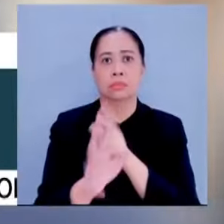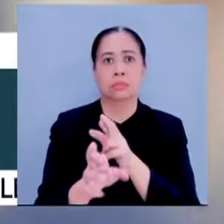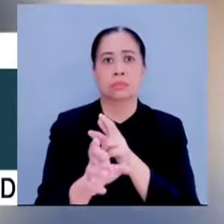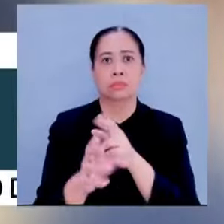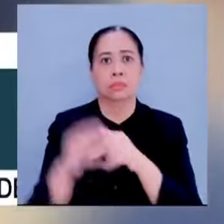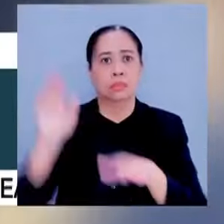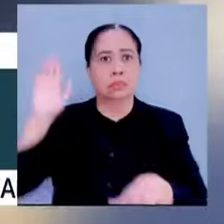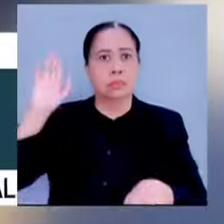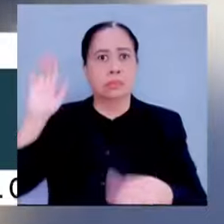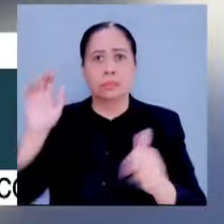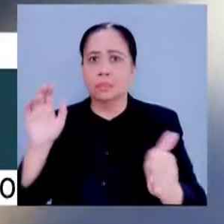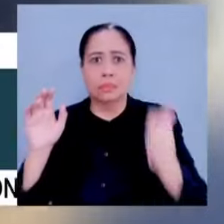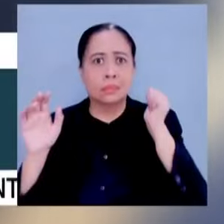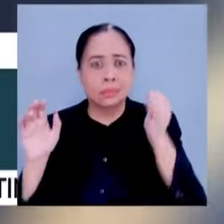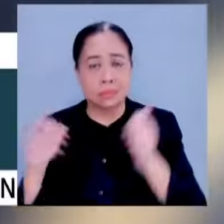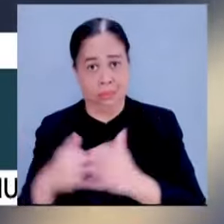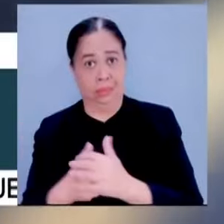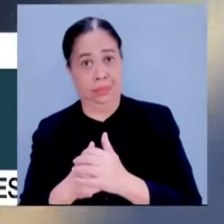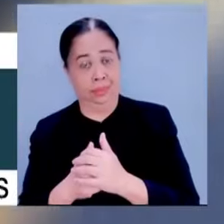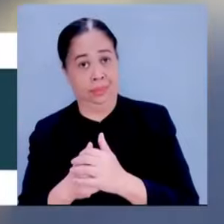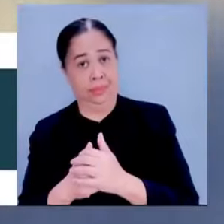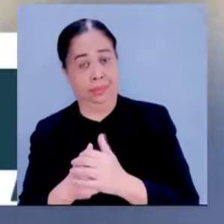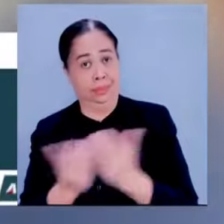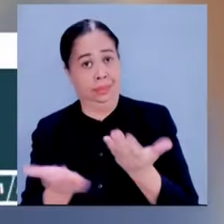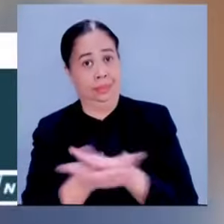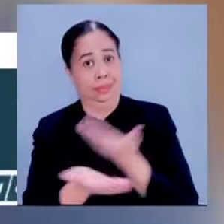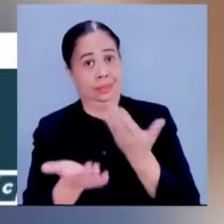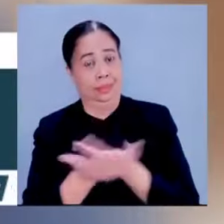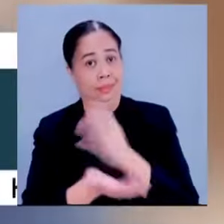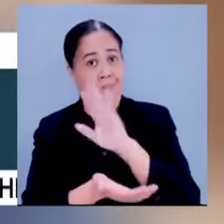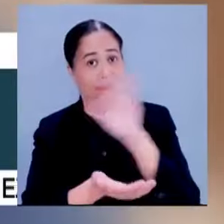oath, which is unprecedented.